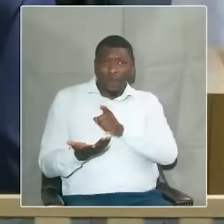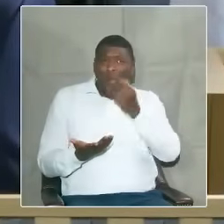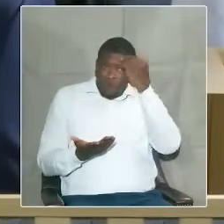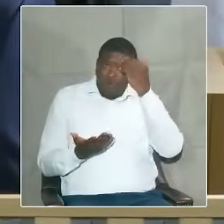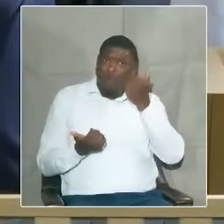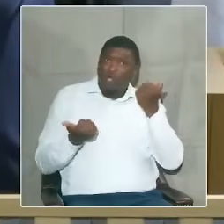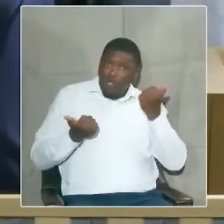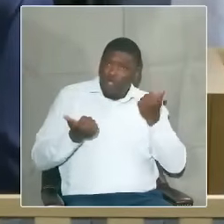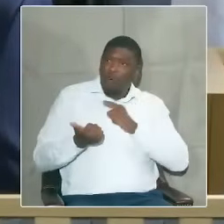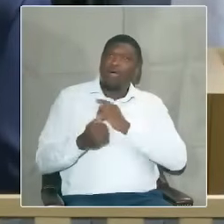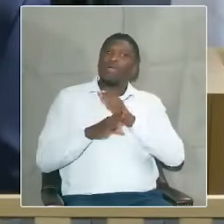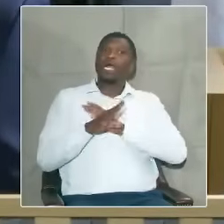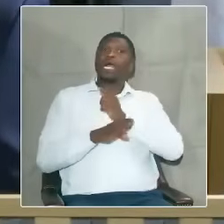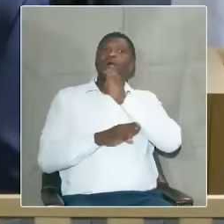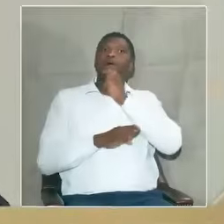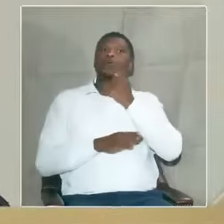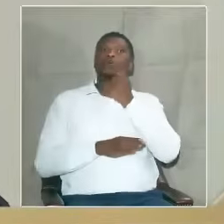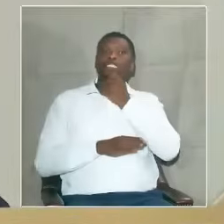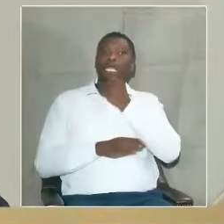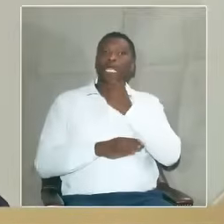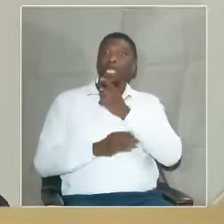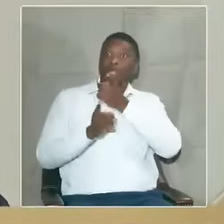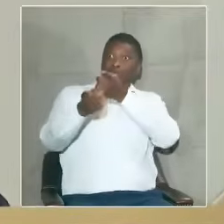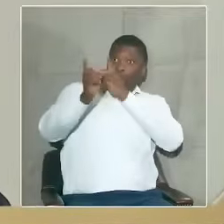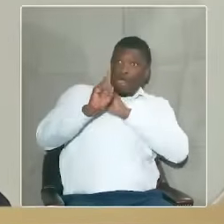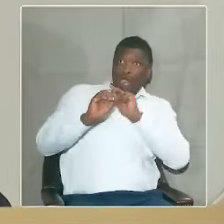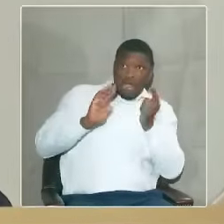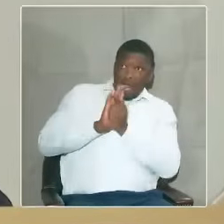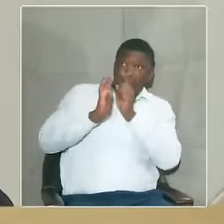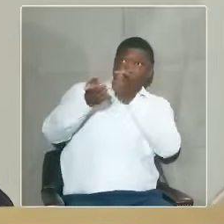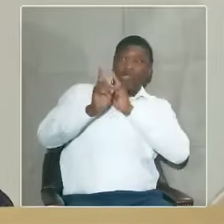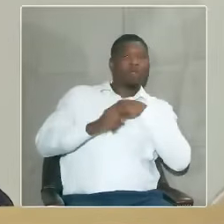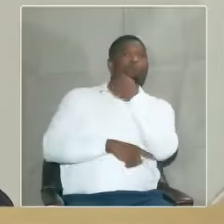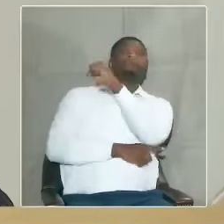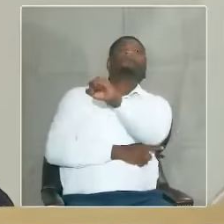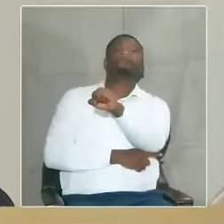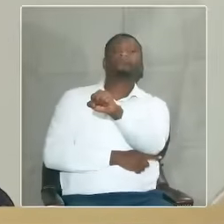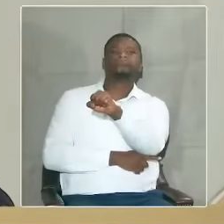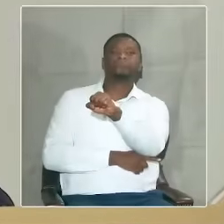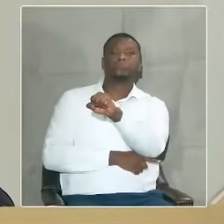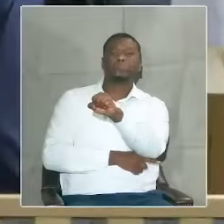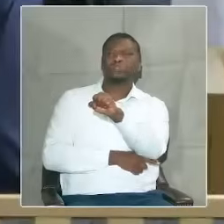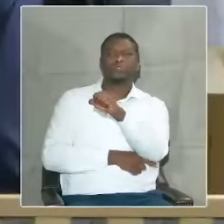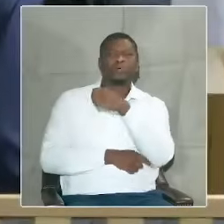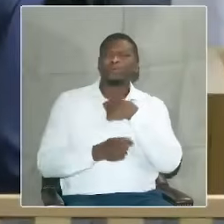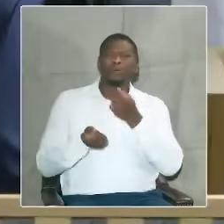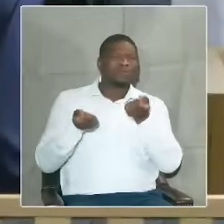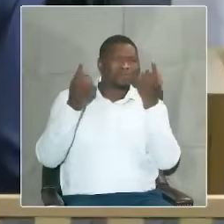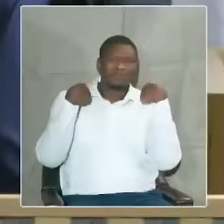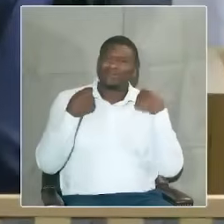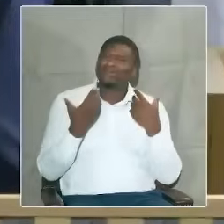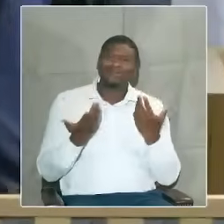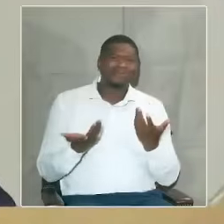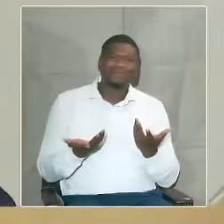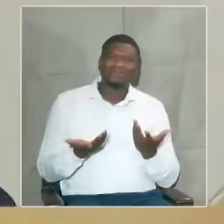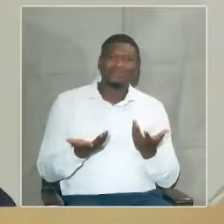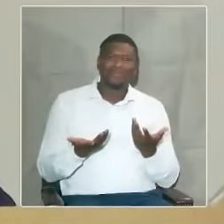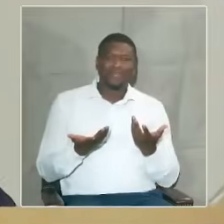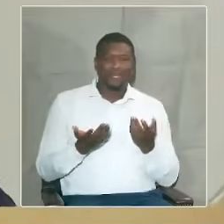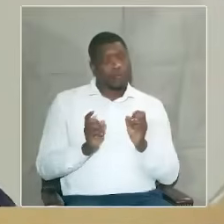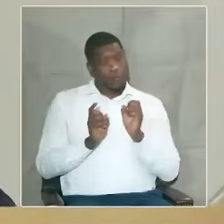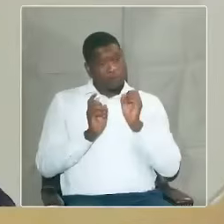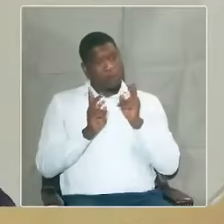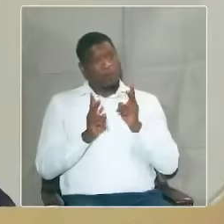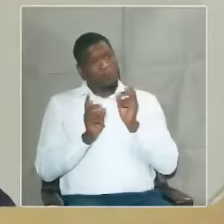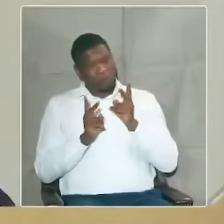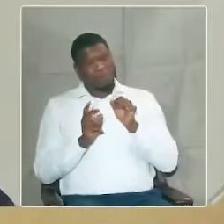would not obey an unlawful instruction? It's a simple question. I don't quite get your answer. Okay,